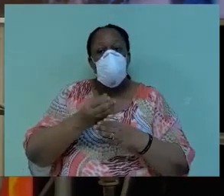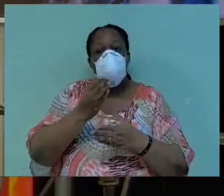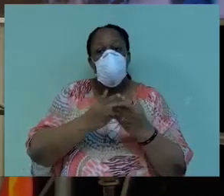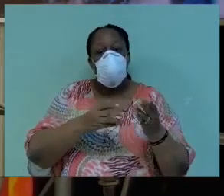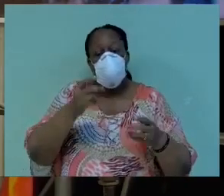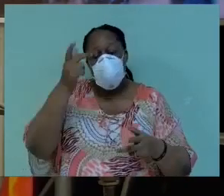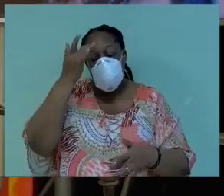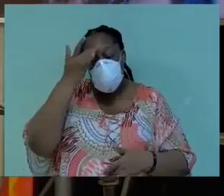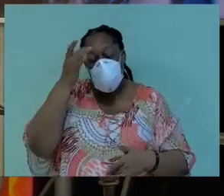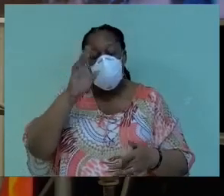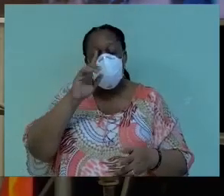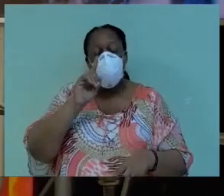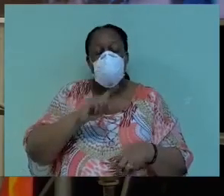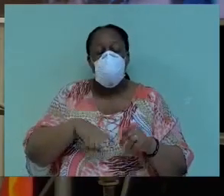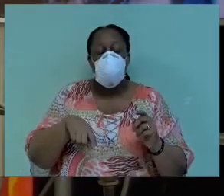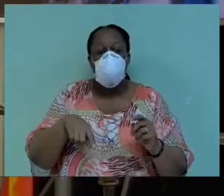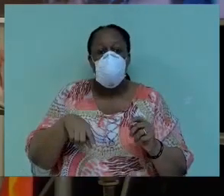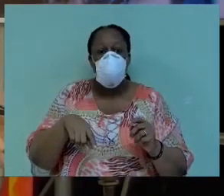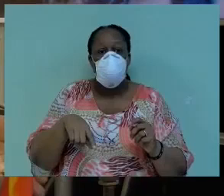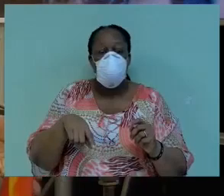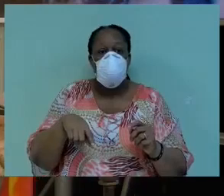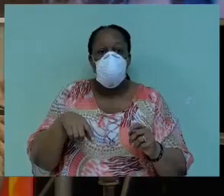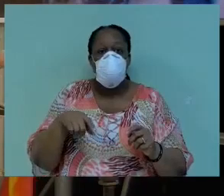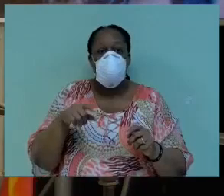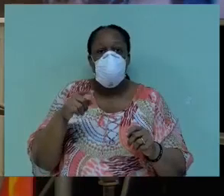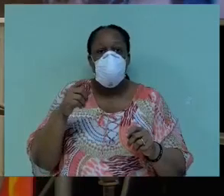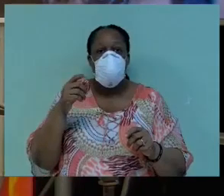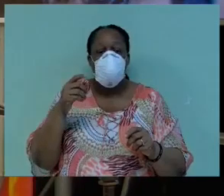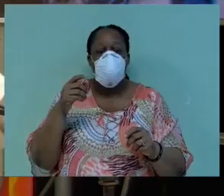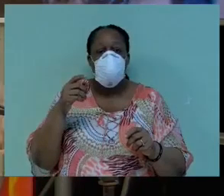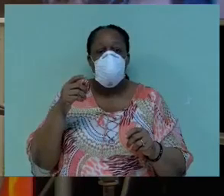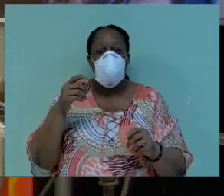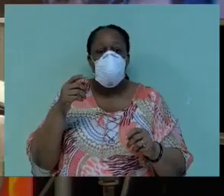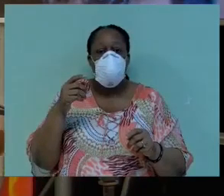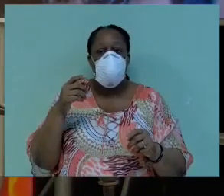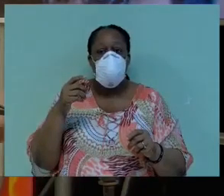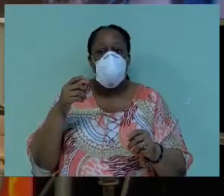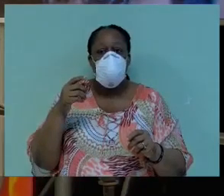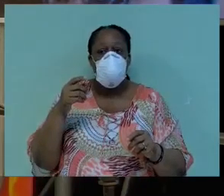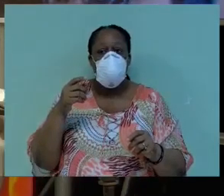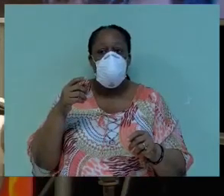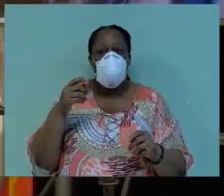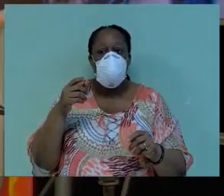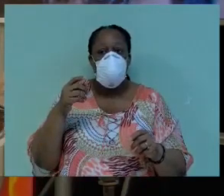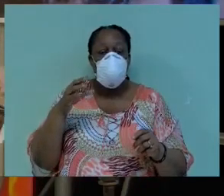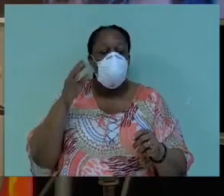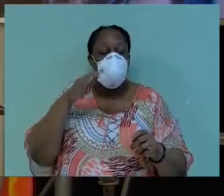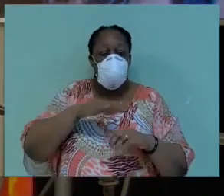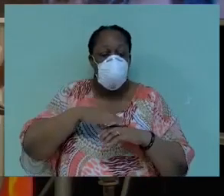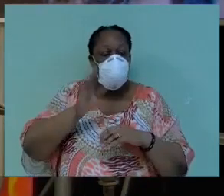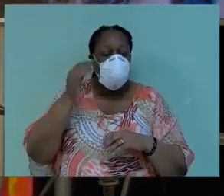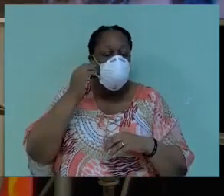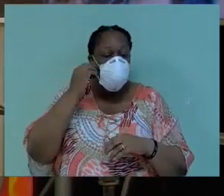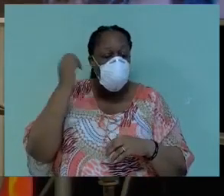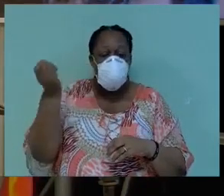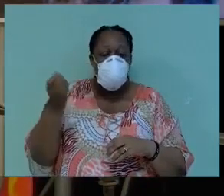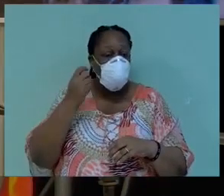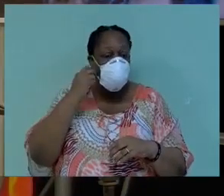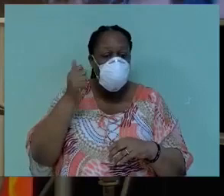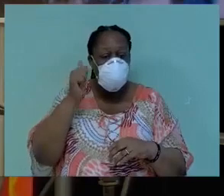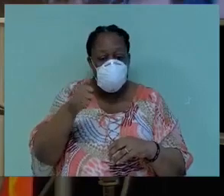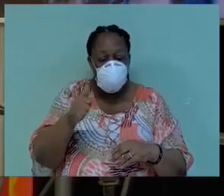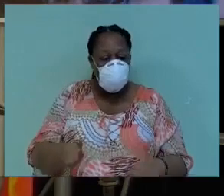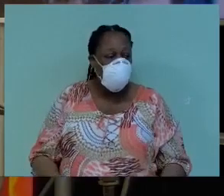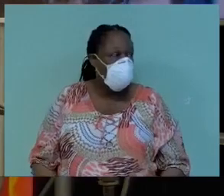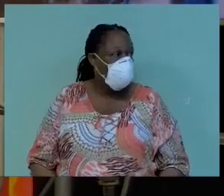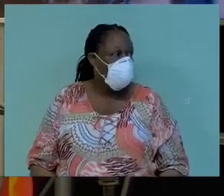mask themselves. Of course, if you have a parent with a child and they can comfortably take the mask off, then they can go out in public with a child who's 2 years